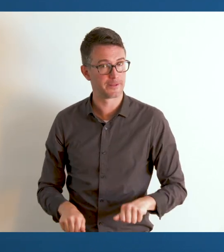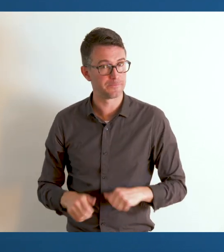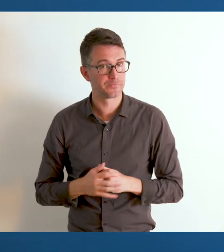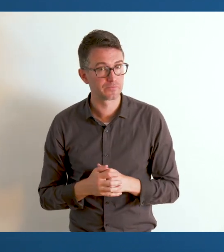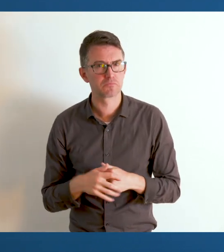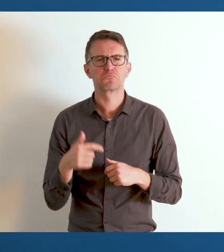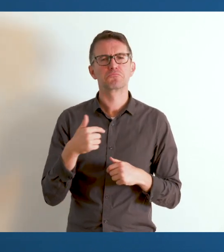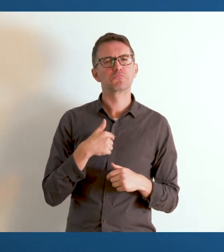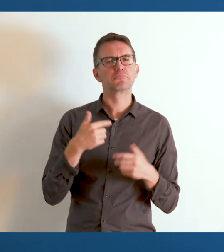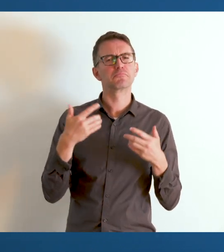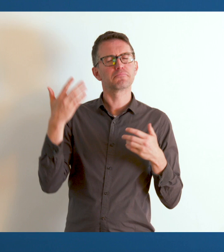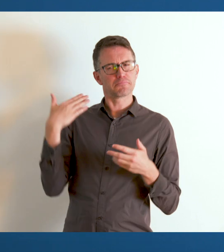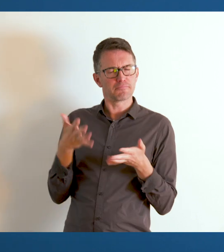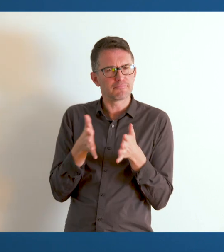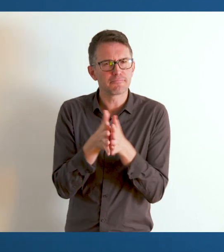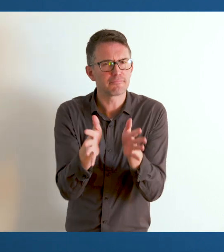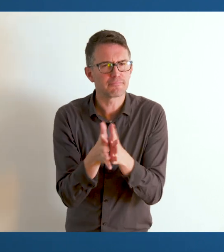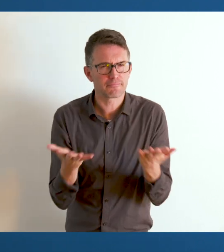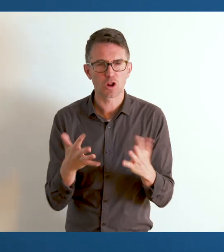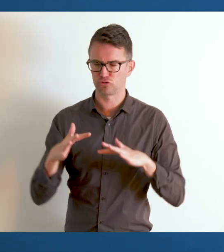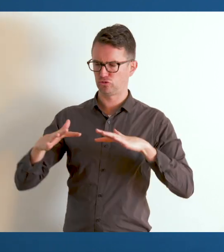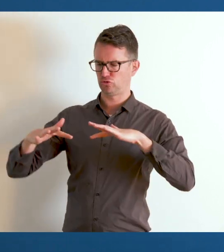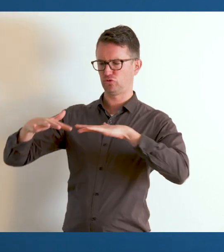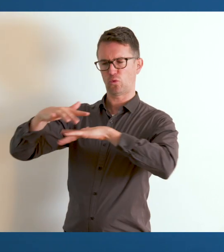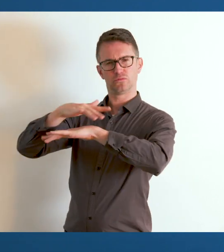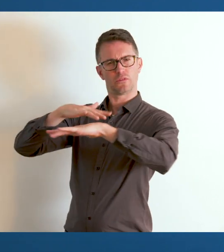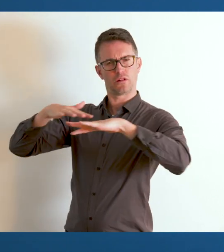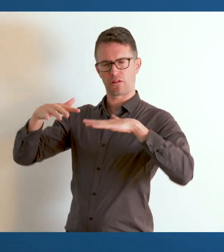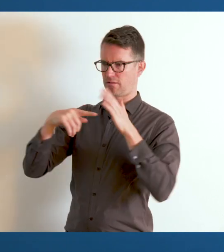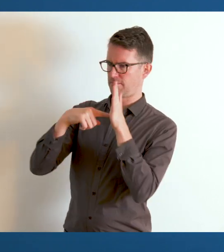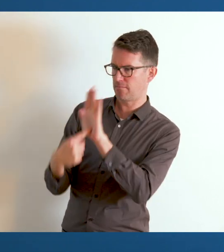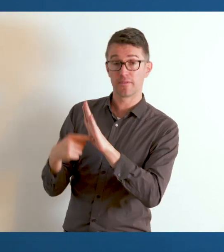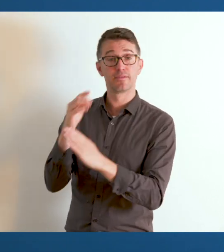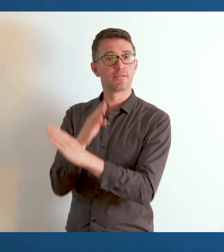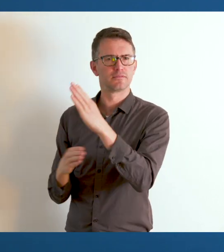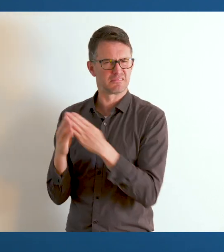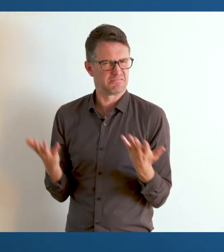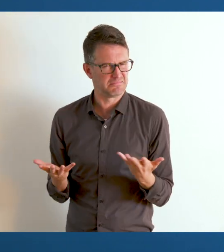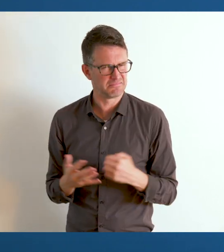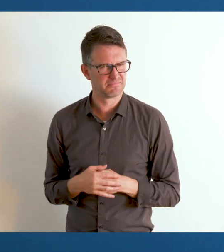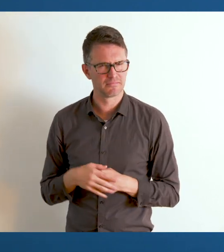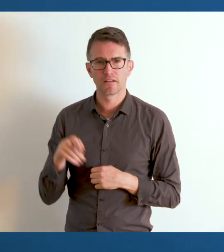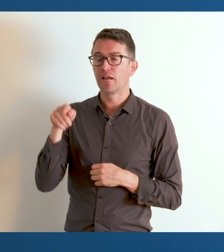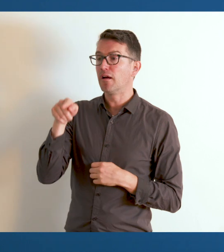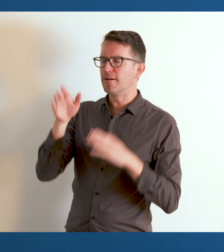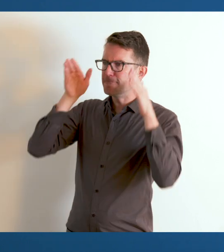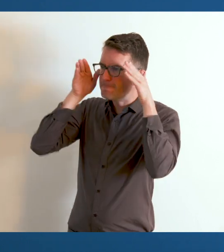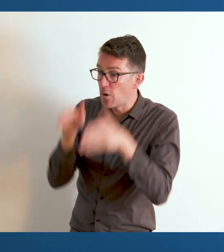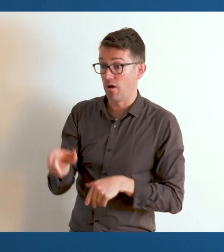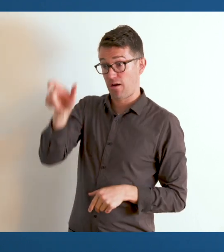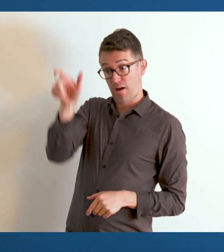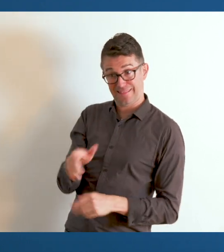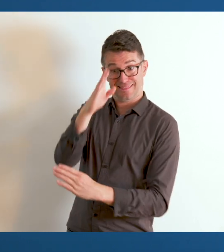little bit about this social model of disability. And what that does really is it conceptualizes disability as